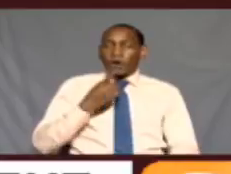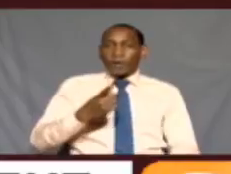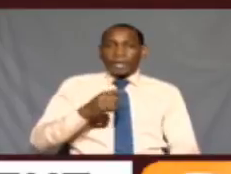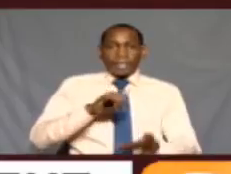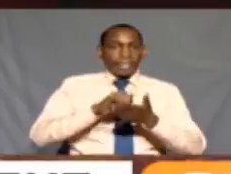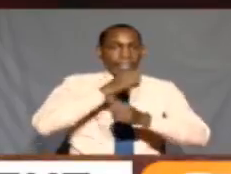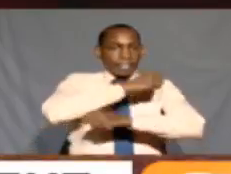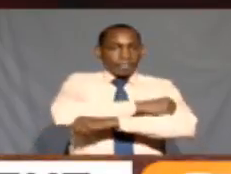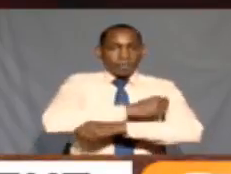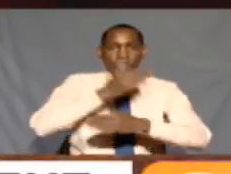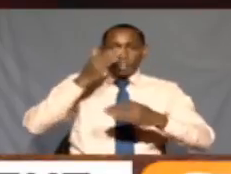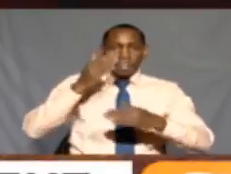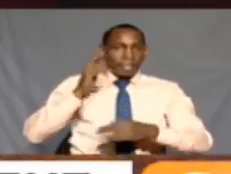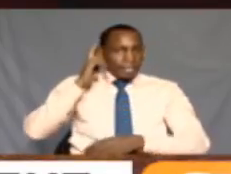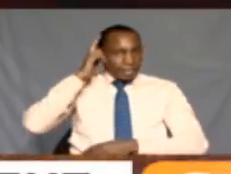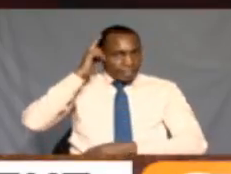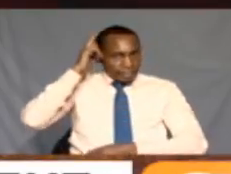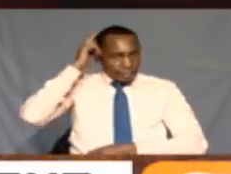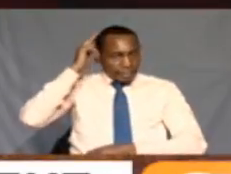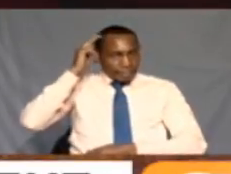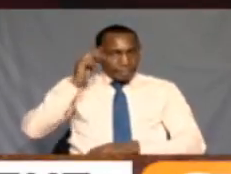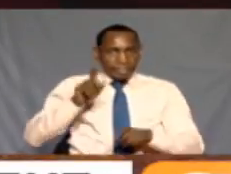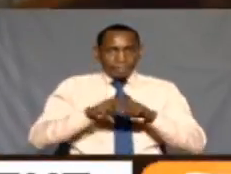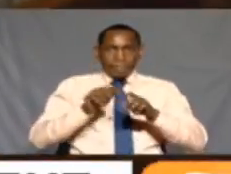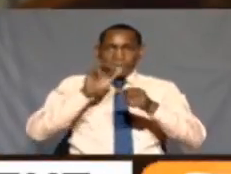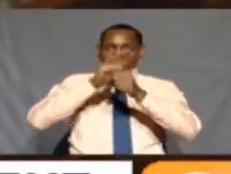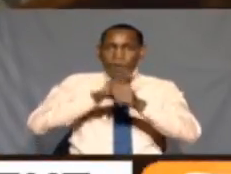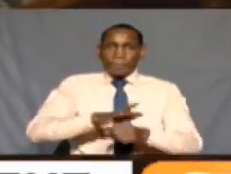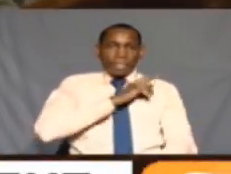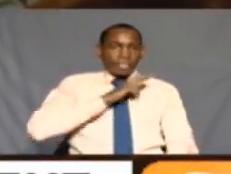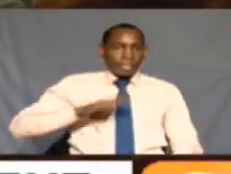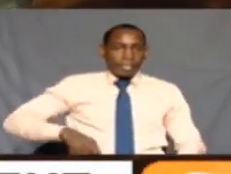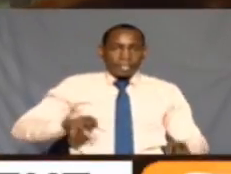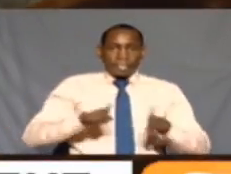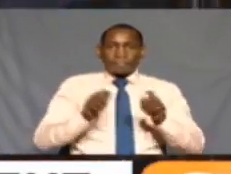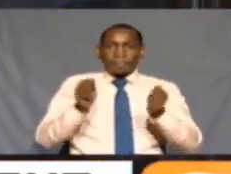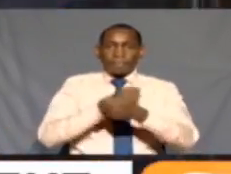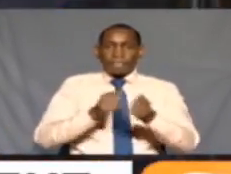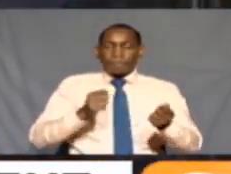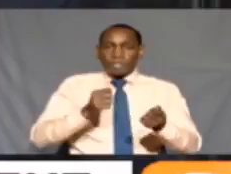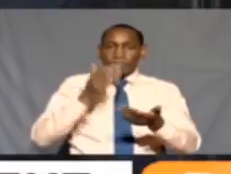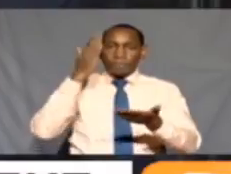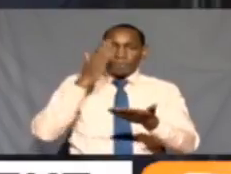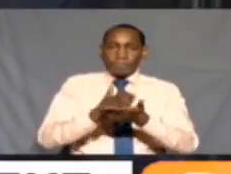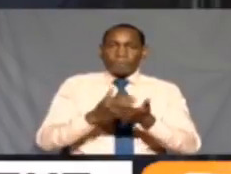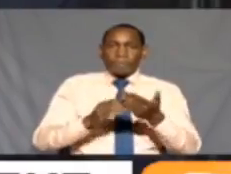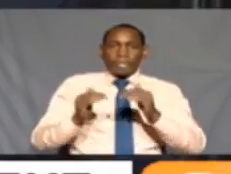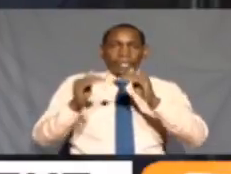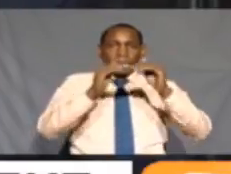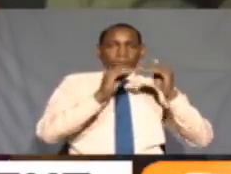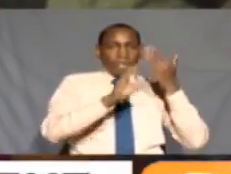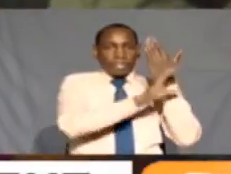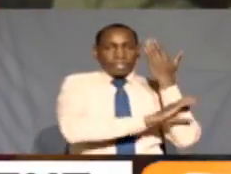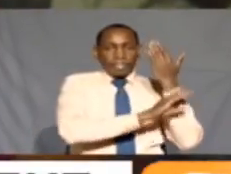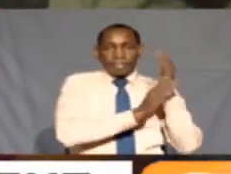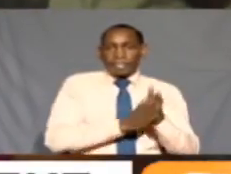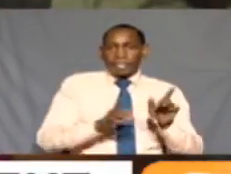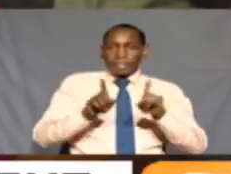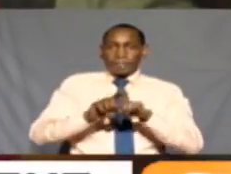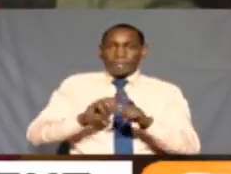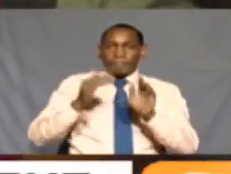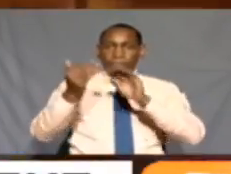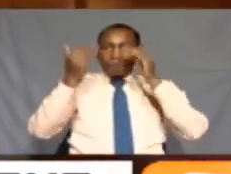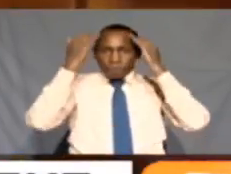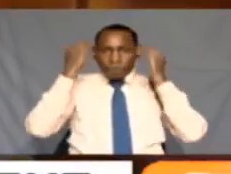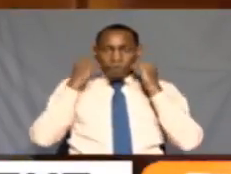she cuts her hair was intrusive to her religion and not justifiable in a democratic country. The child's father moved to court